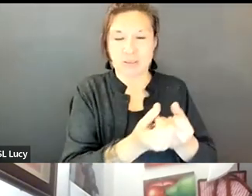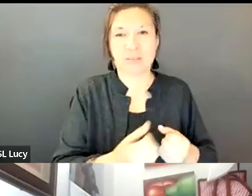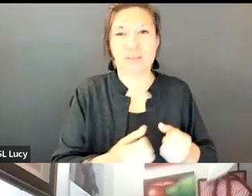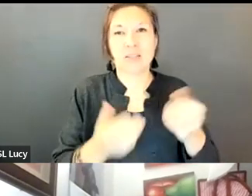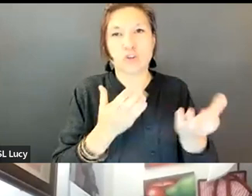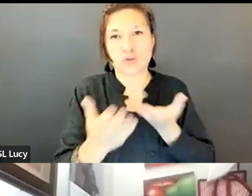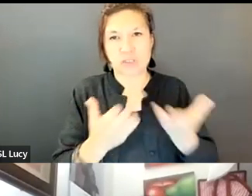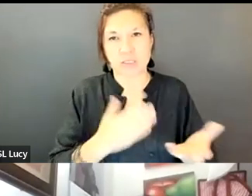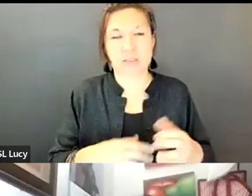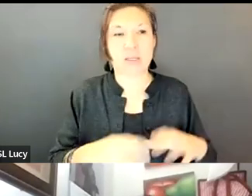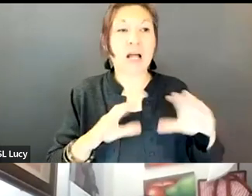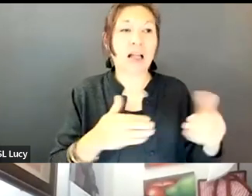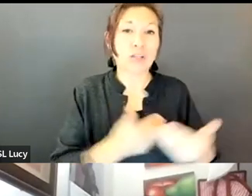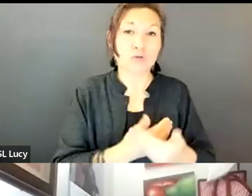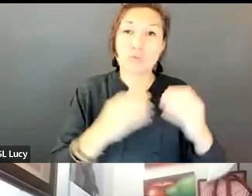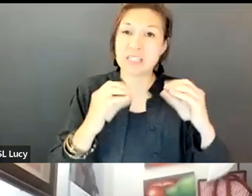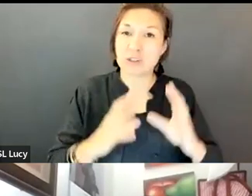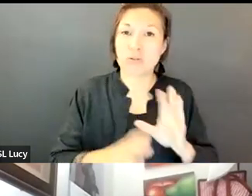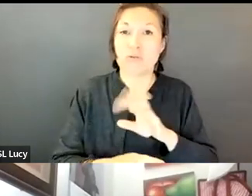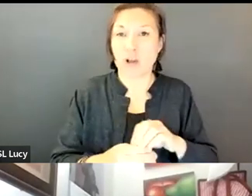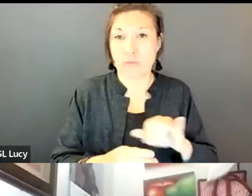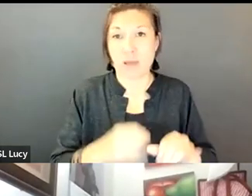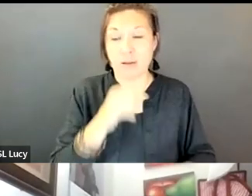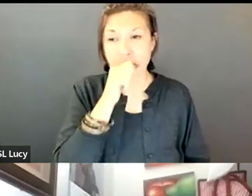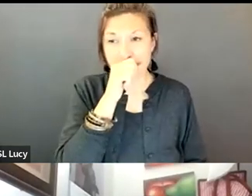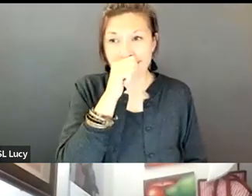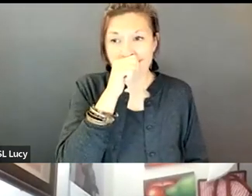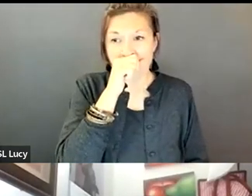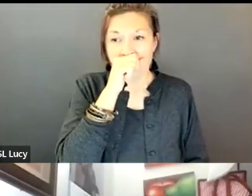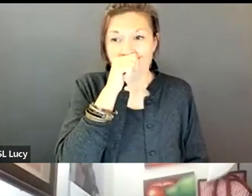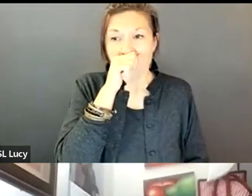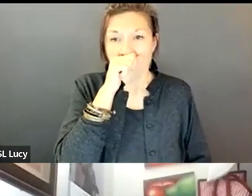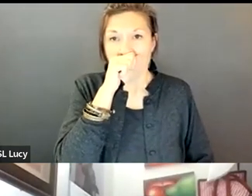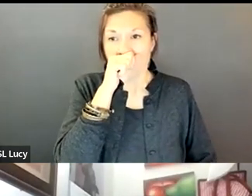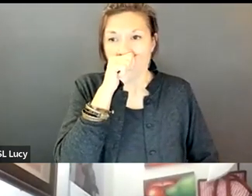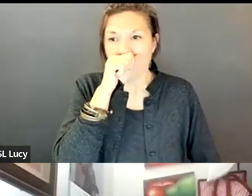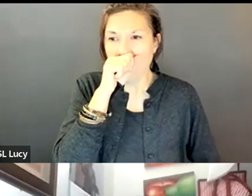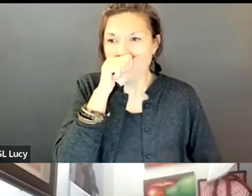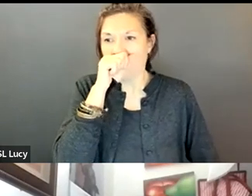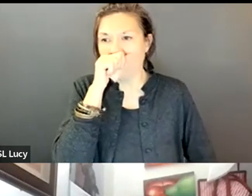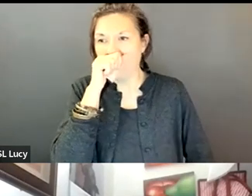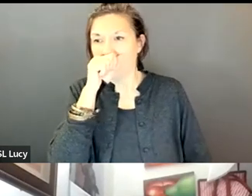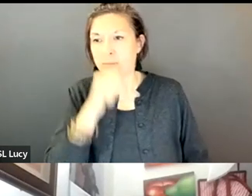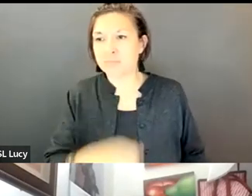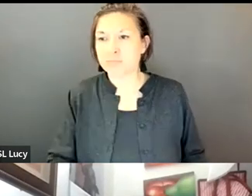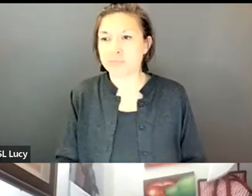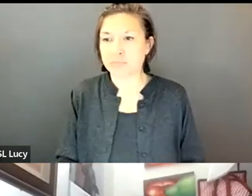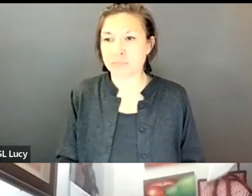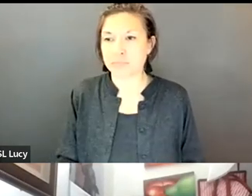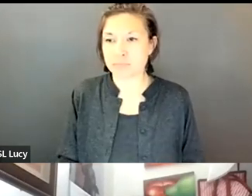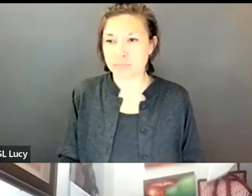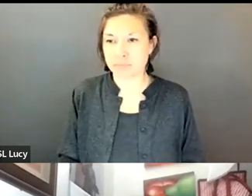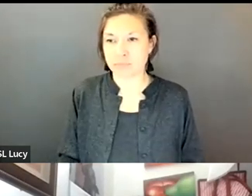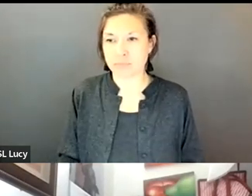teacher is a part of that so really having strong academic a strong PD and training for our teachers